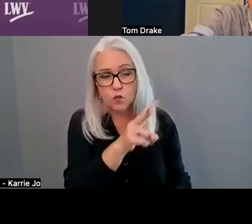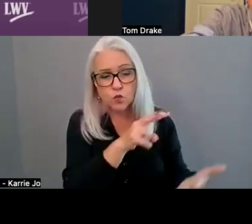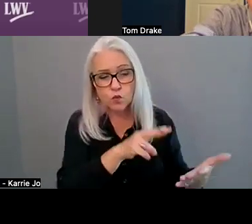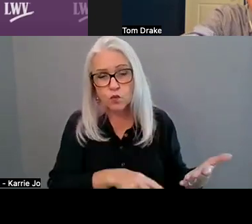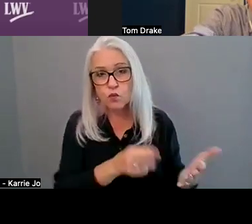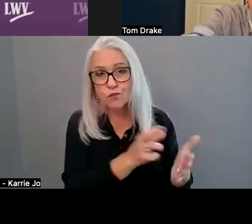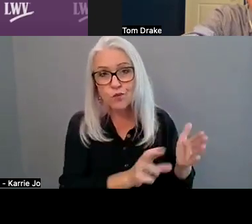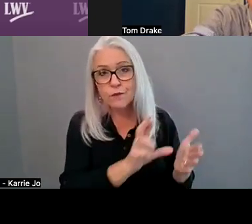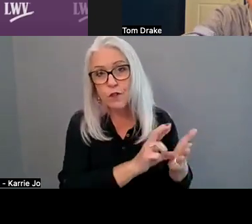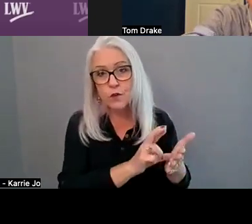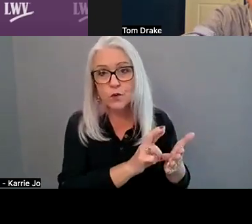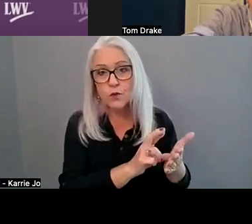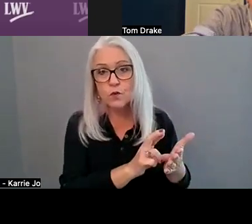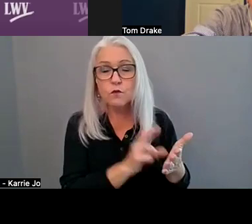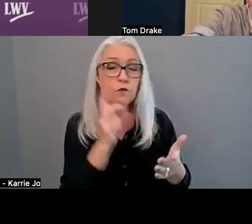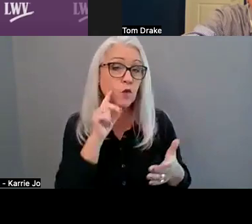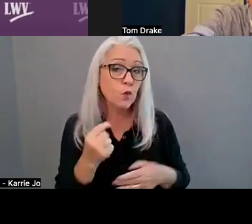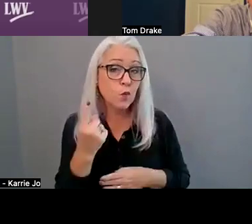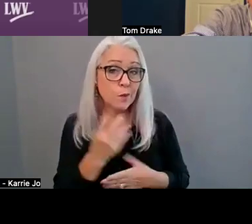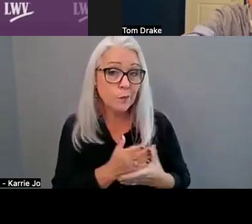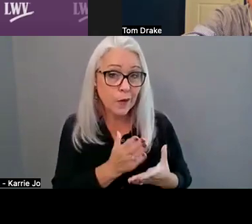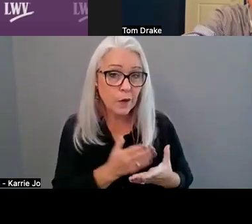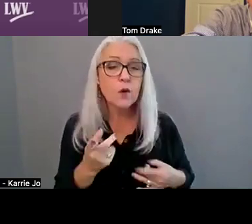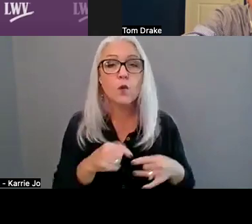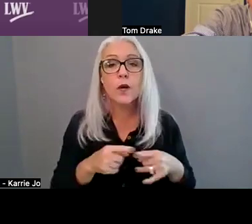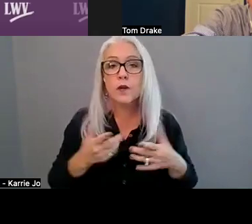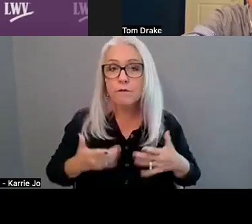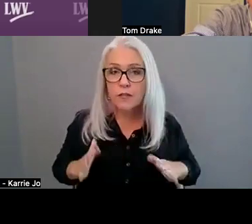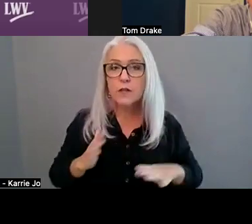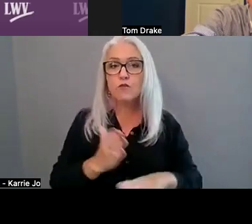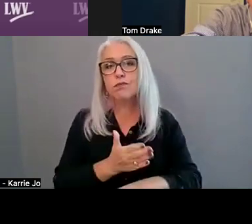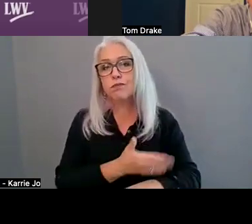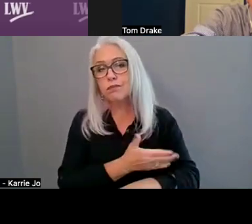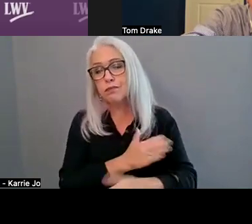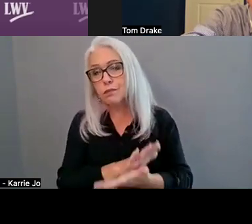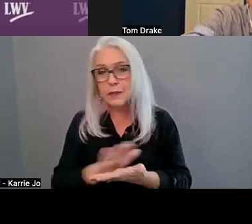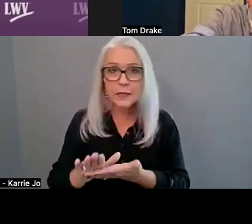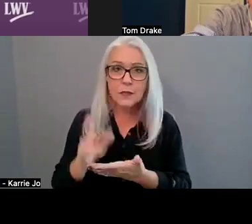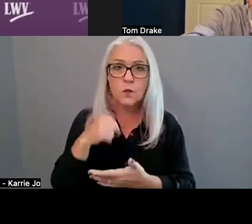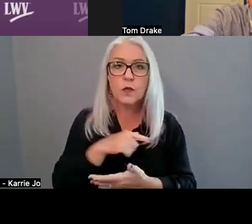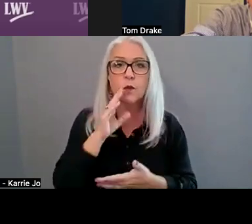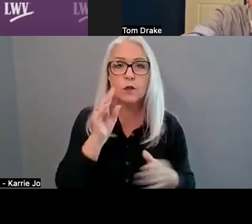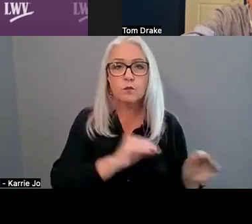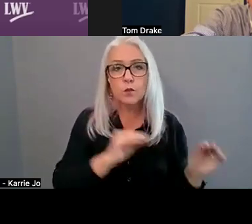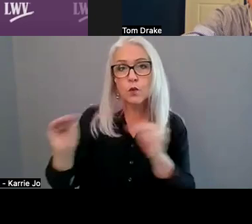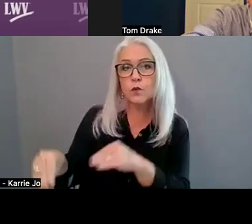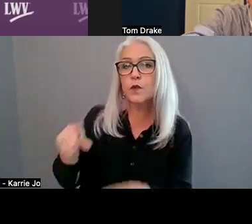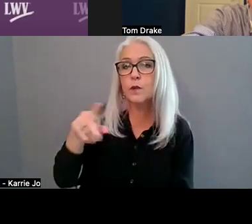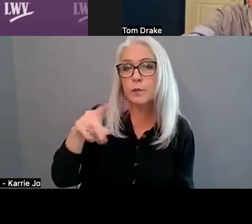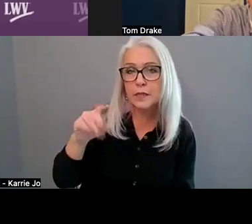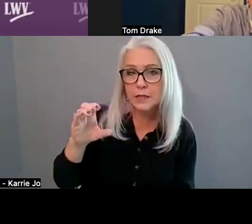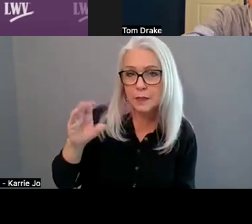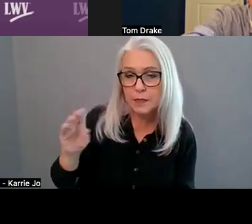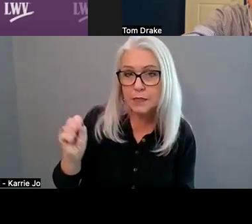only for one actual component, which is that when we clean it up, we're going to actually transport the PCBs off-site elsewhere. And because of that,